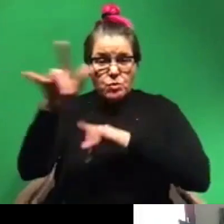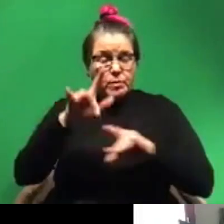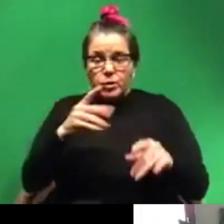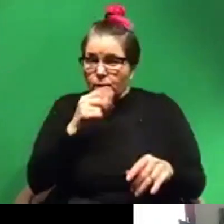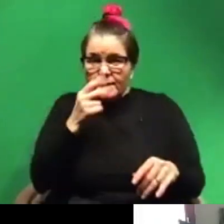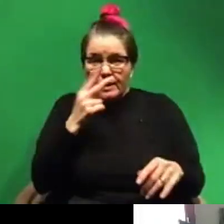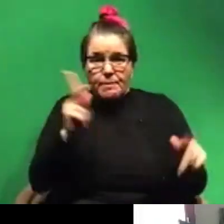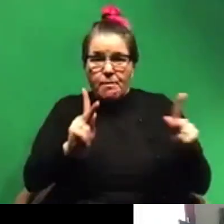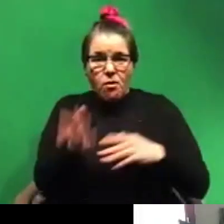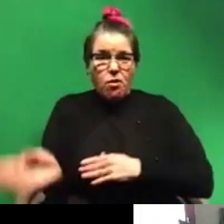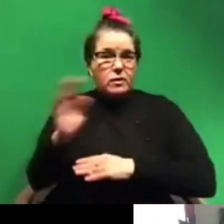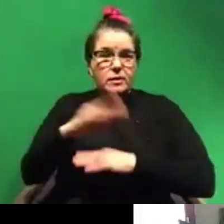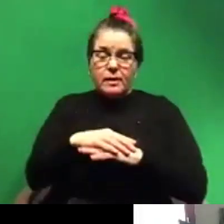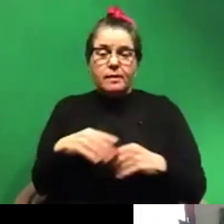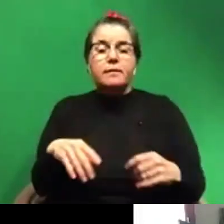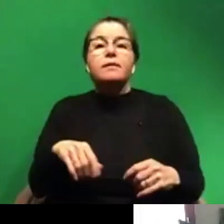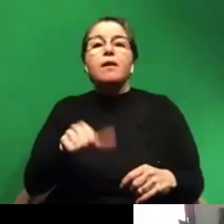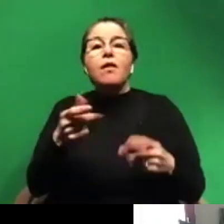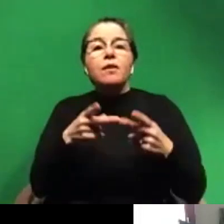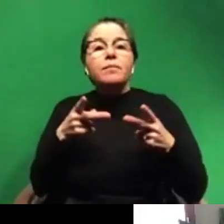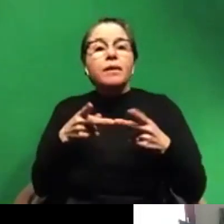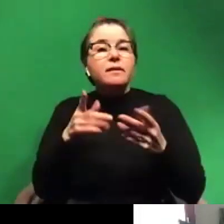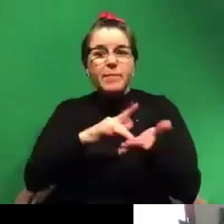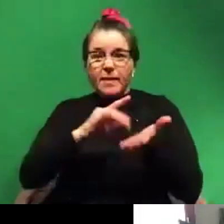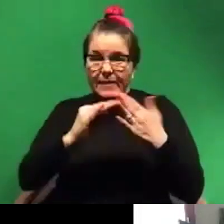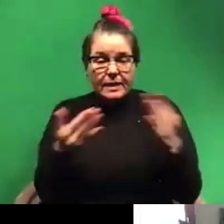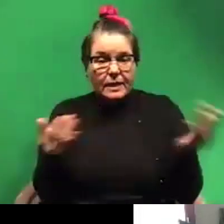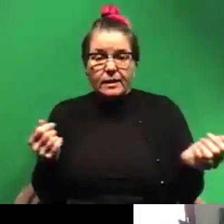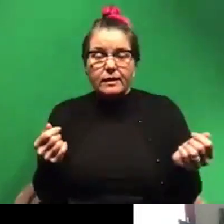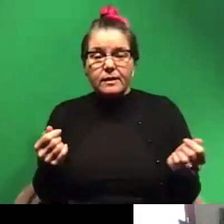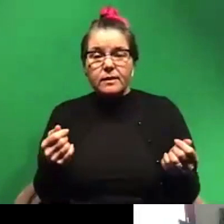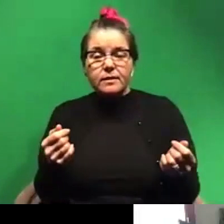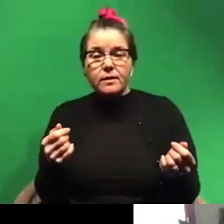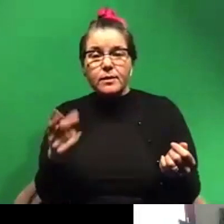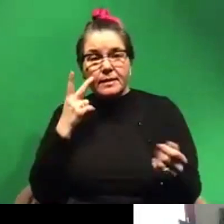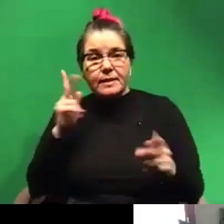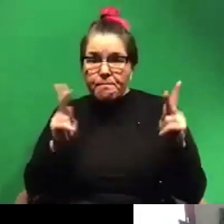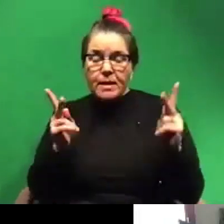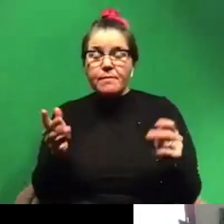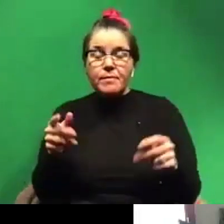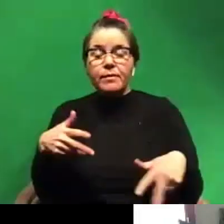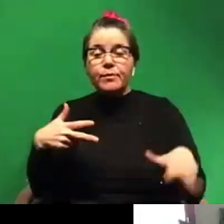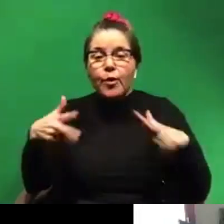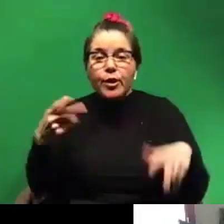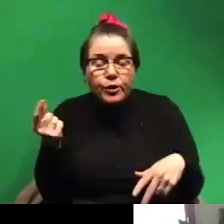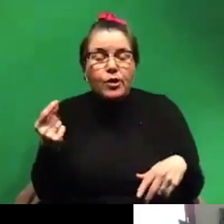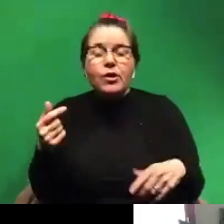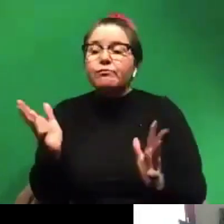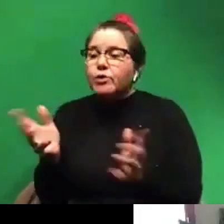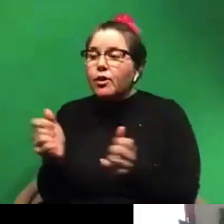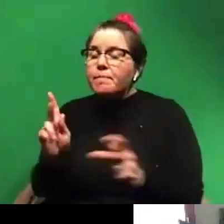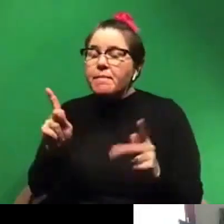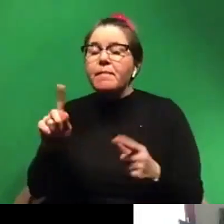there. Other places I go to are right in the middle of the city. So I get to see people walking their dogs and talk to people